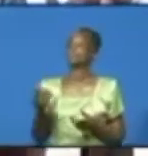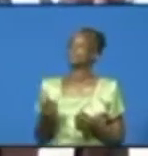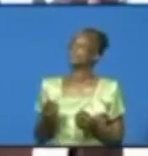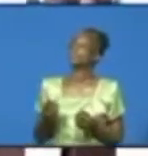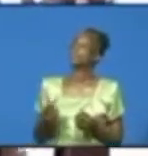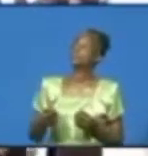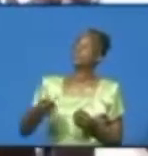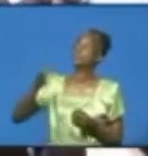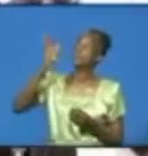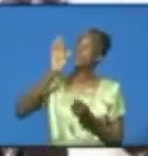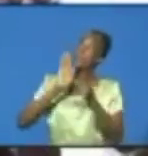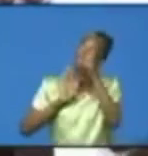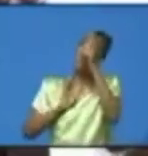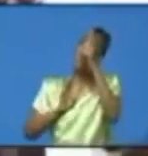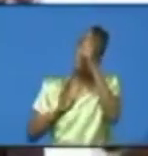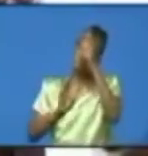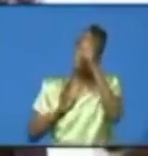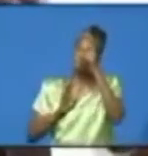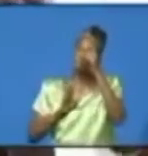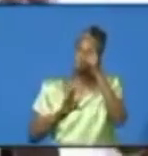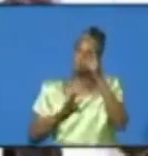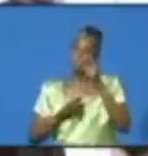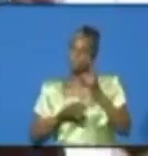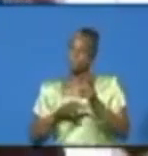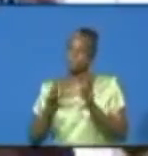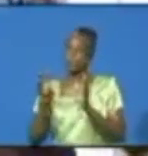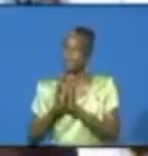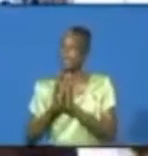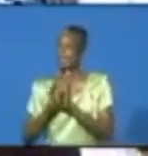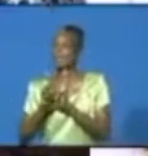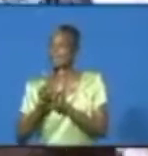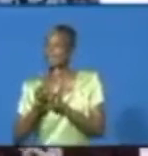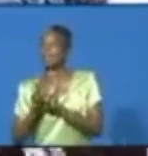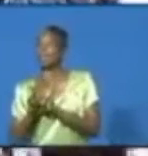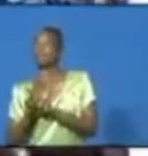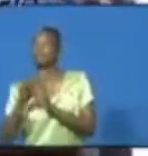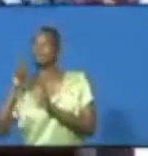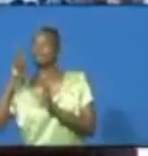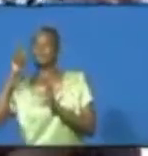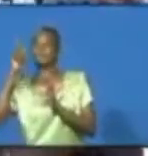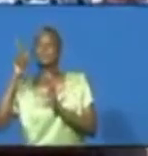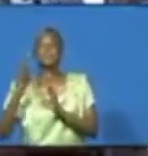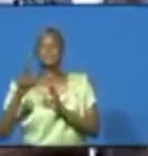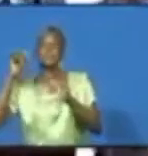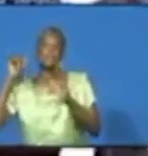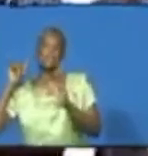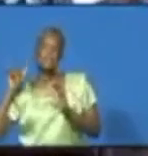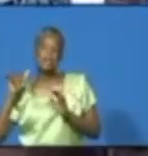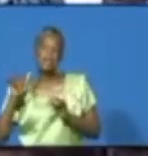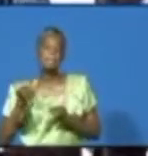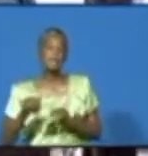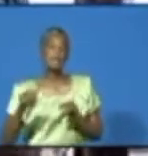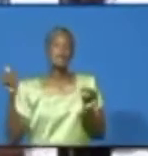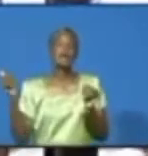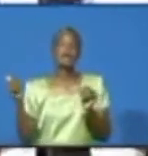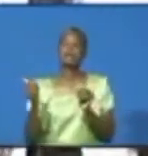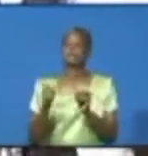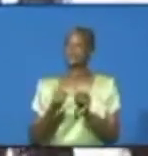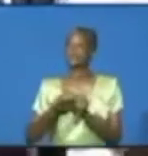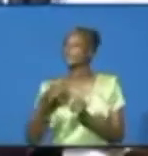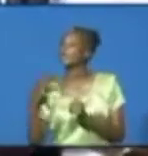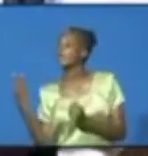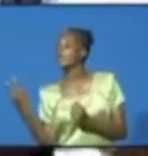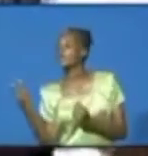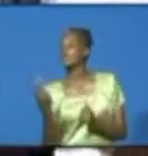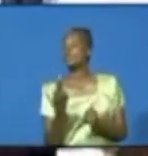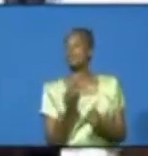from an impure fountain. The salt of God's truth has now